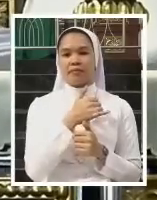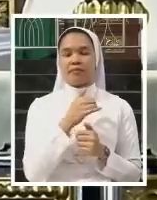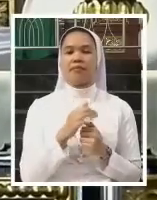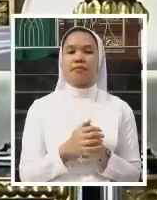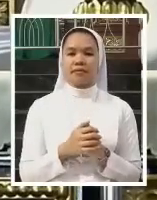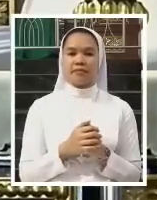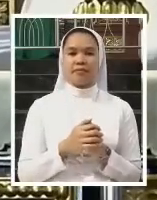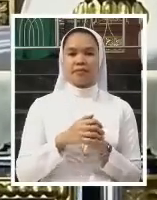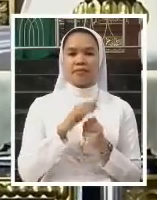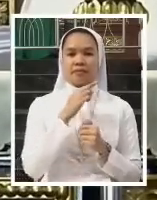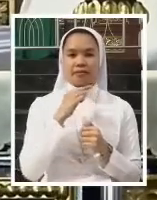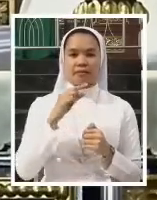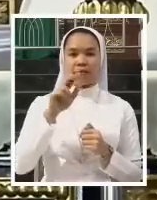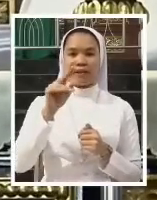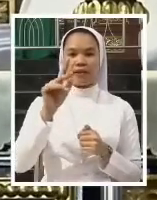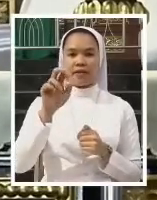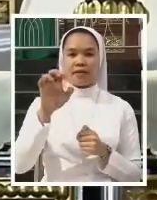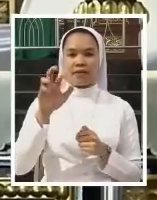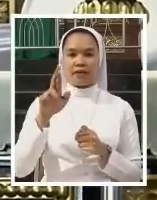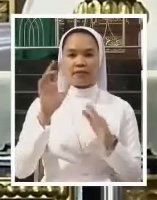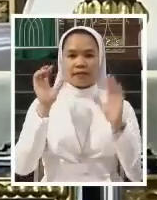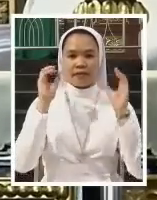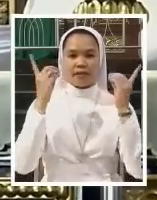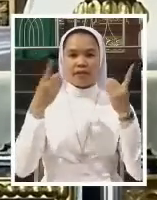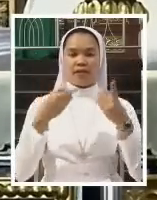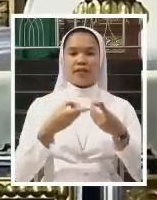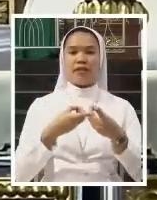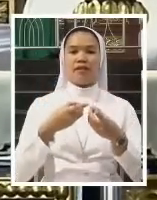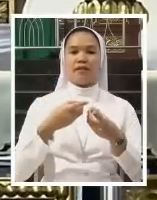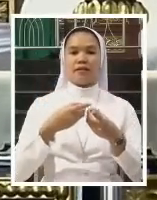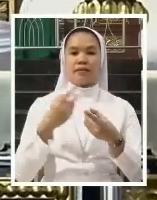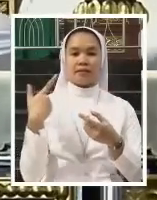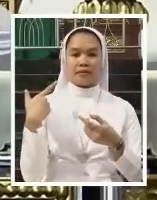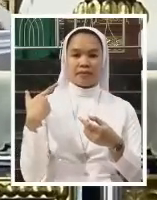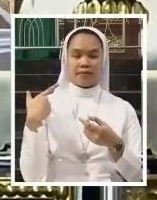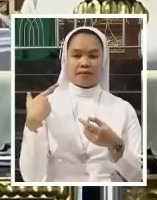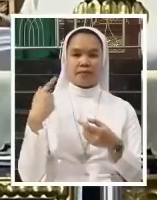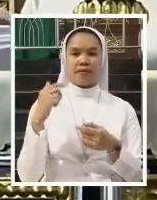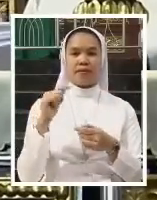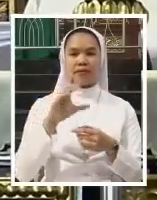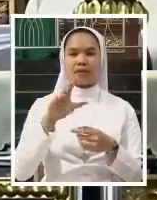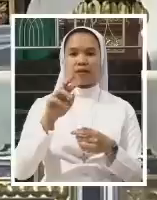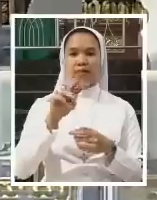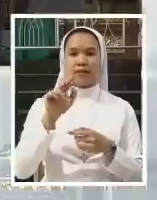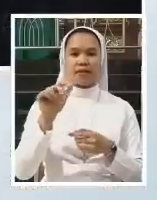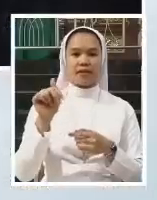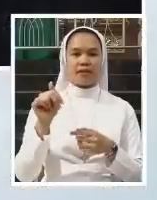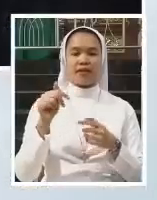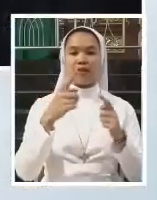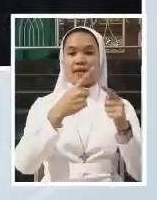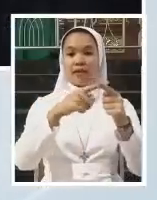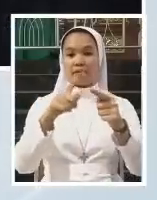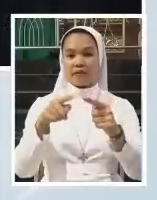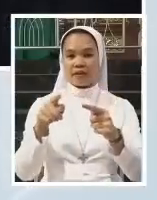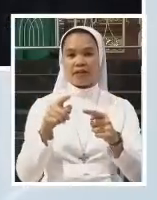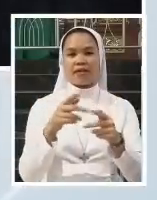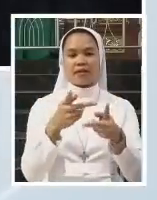Father Denver Tino, Archdiocese of Kinwatinlipa, Manitoba, Canada.